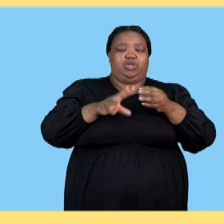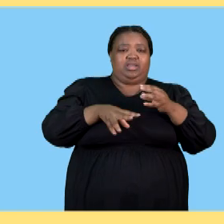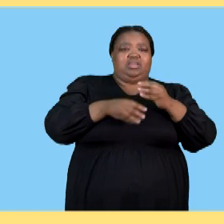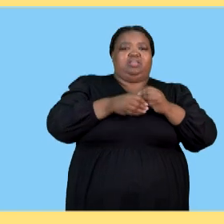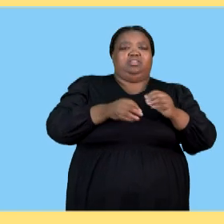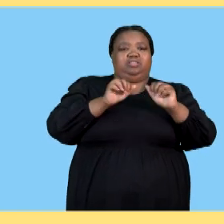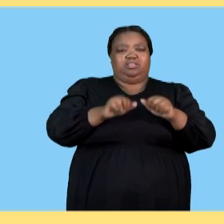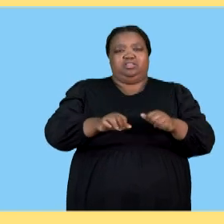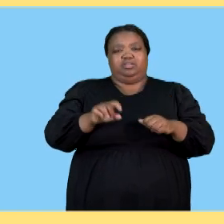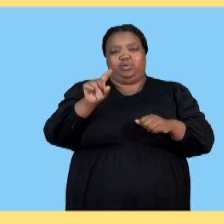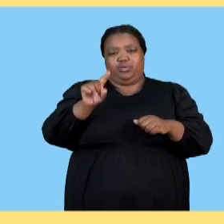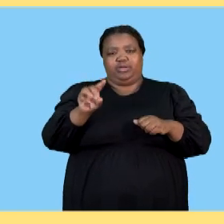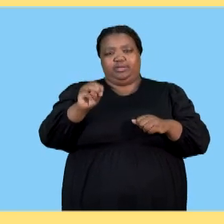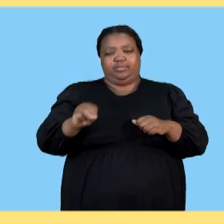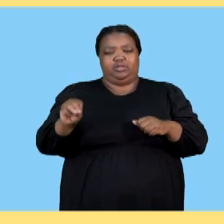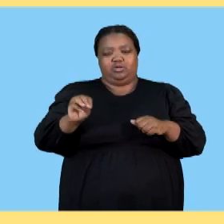up with